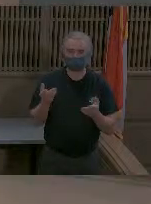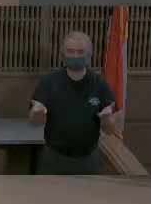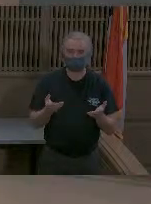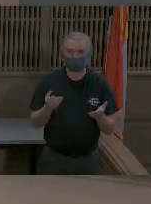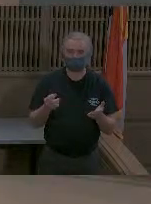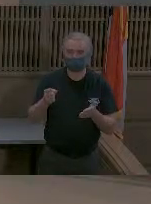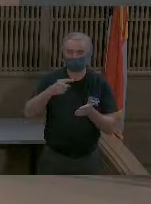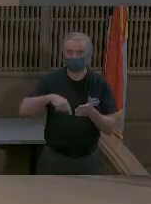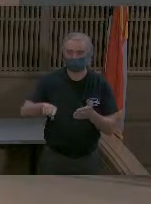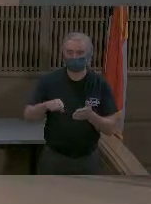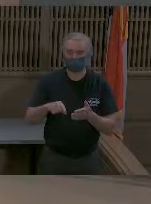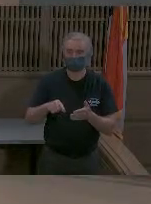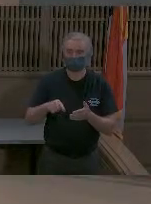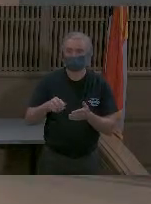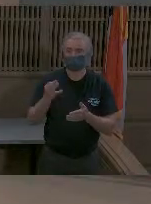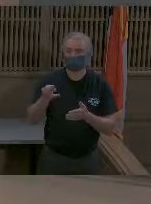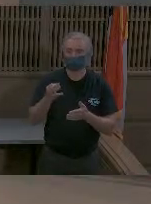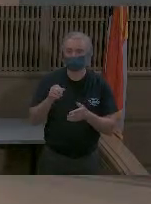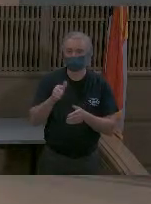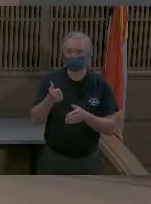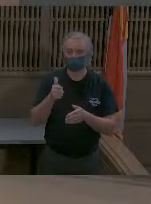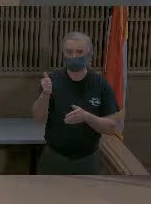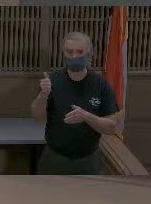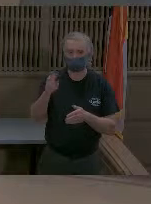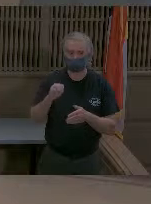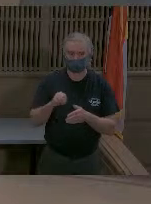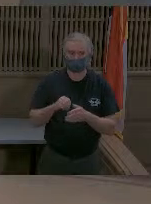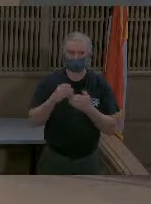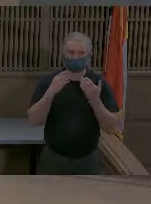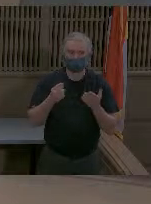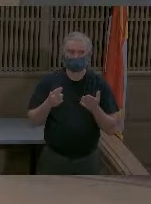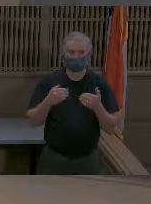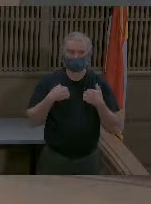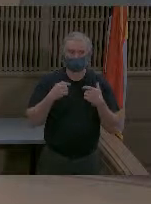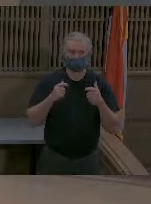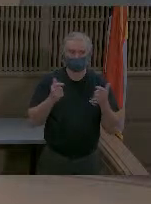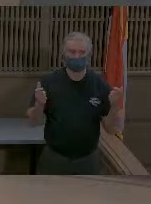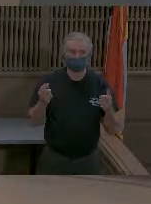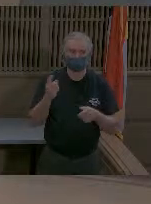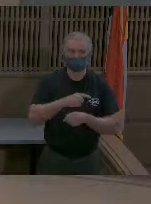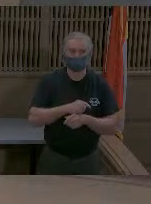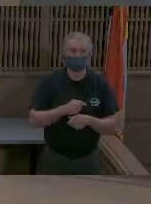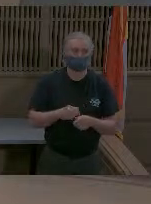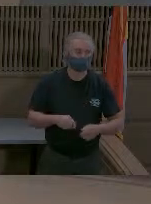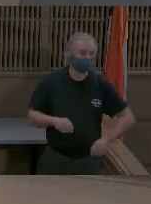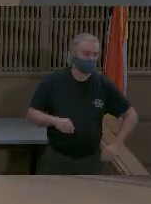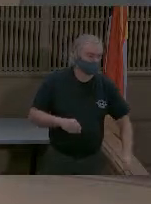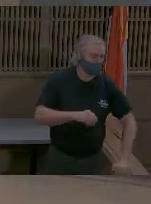week, next Friday at 10 a.m. Thank you and have a great day and a great weekend.